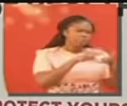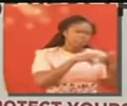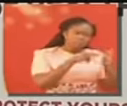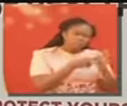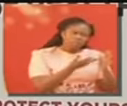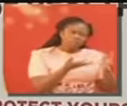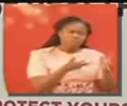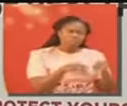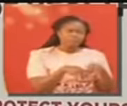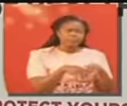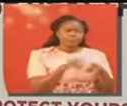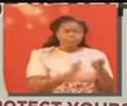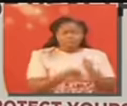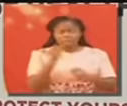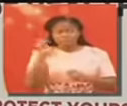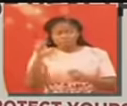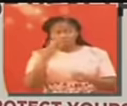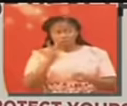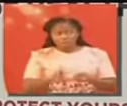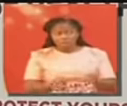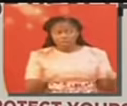3, I believe.